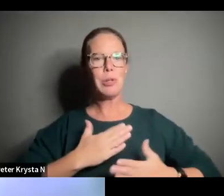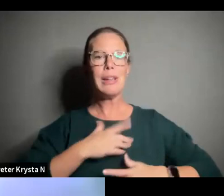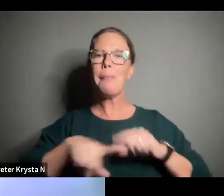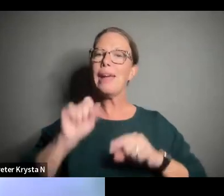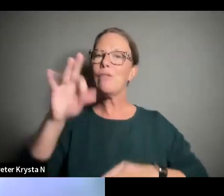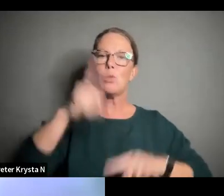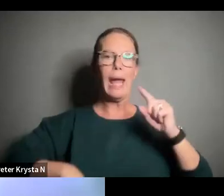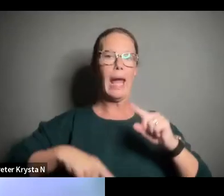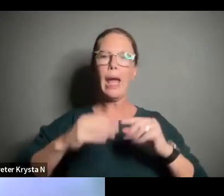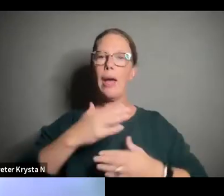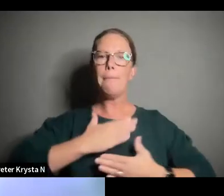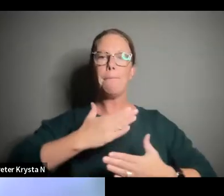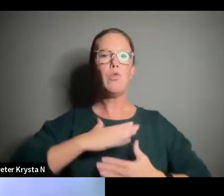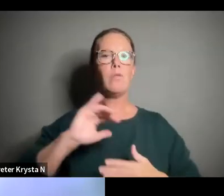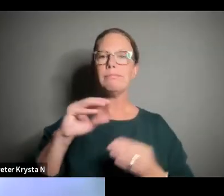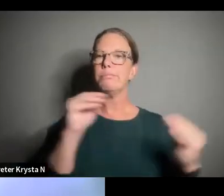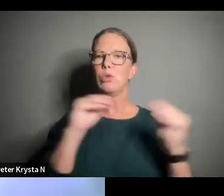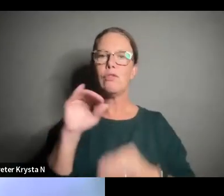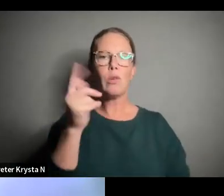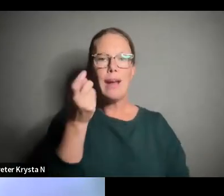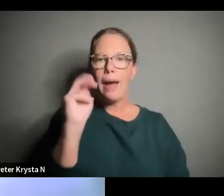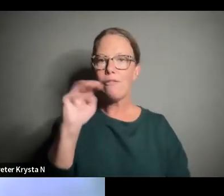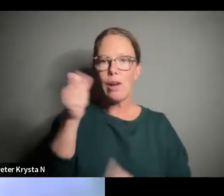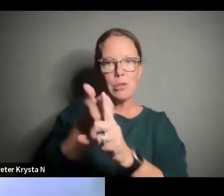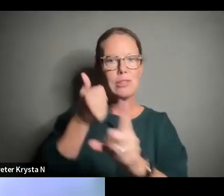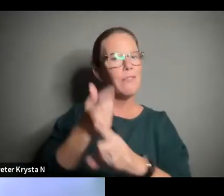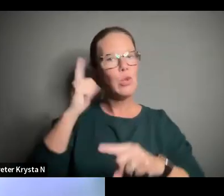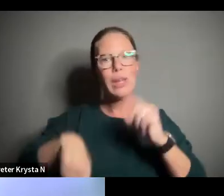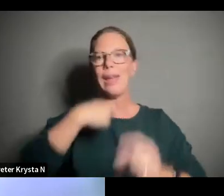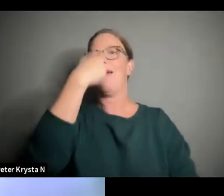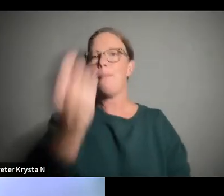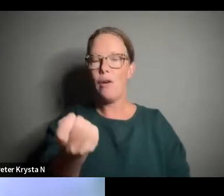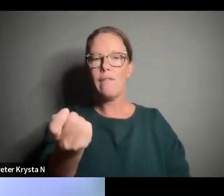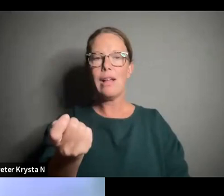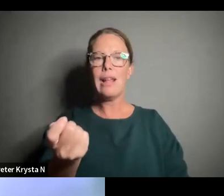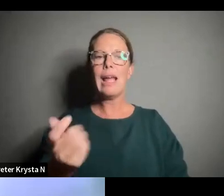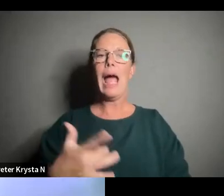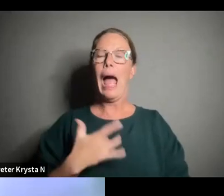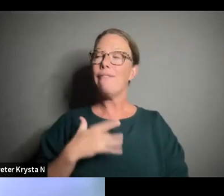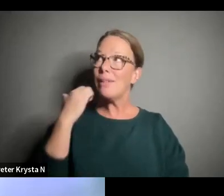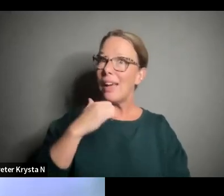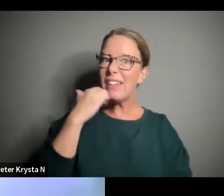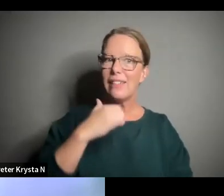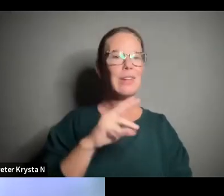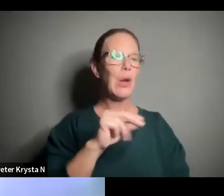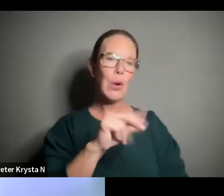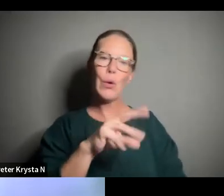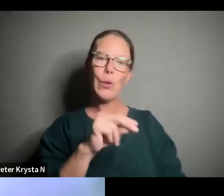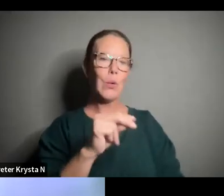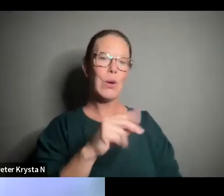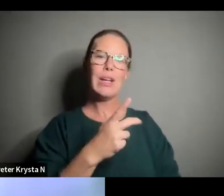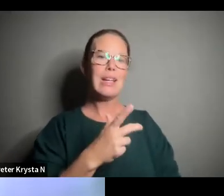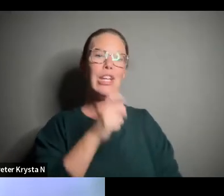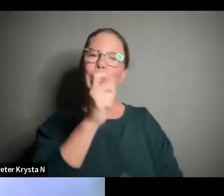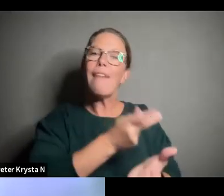your diaphragm, you can't be weaned off the ventilator. And then sometimes patients say, it's like I'm failing every day to get out. You're not failing, you just can't get off